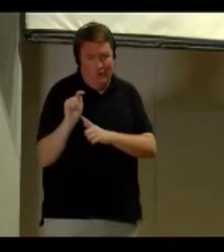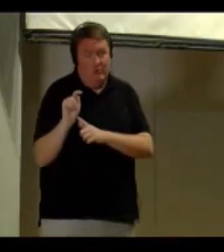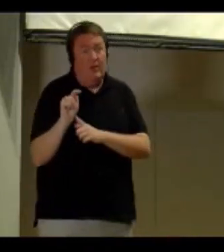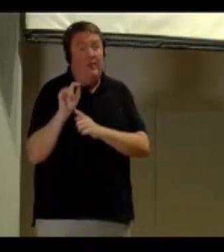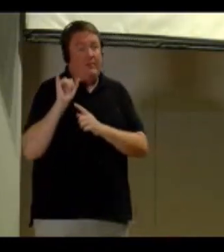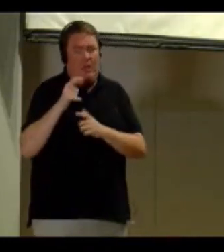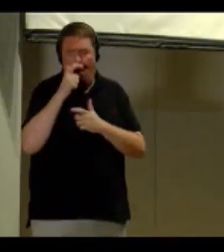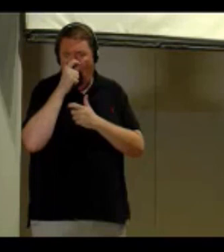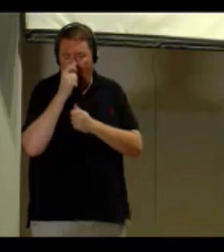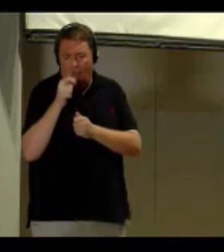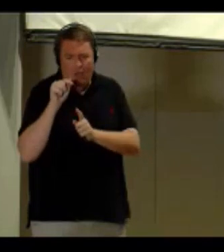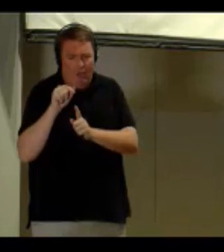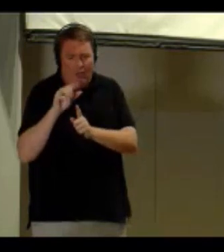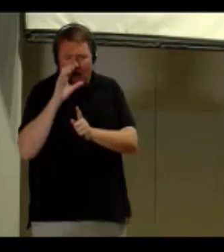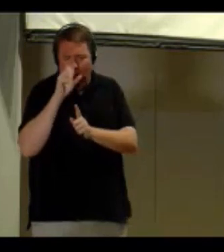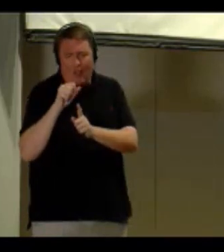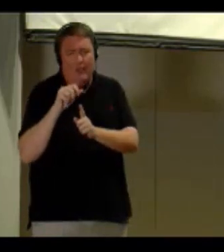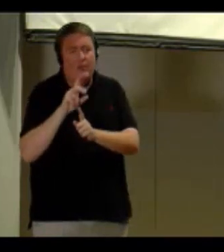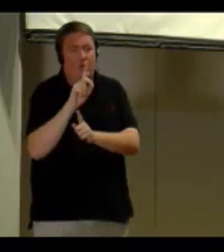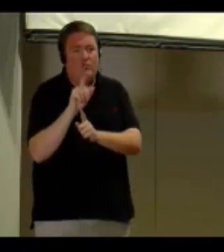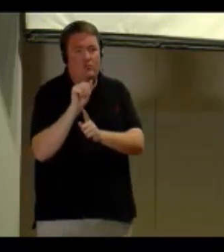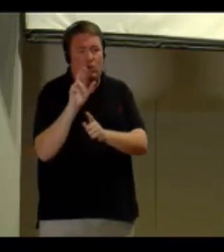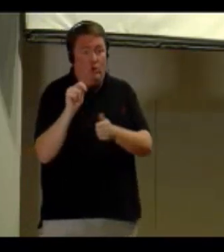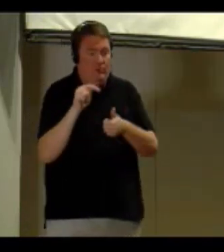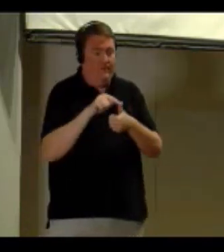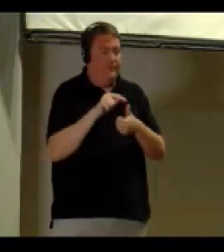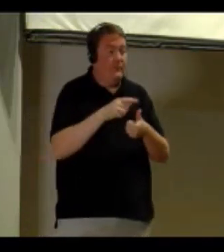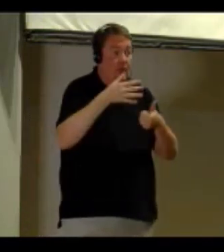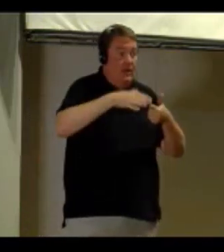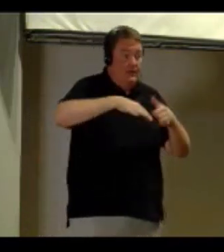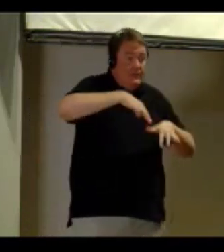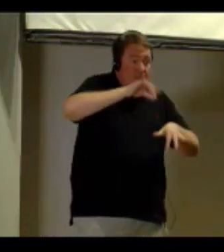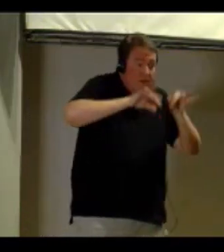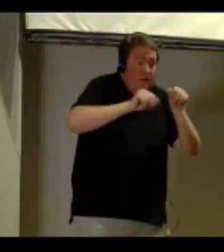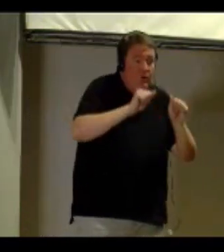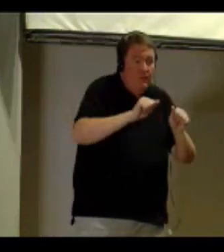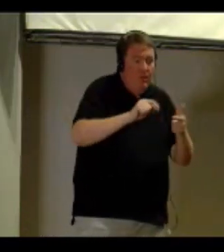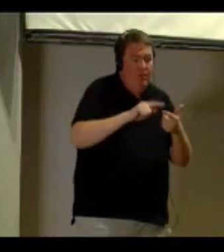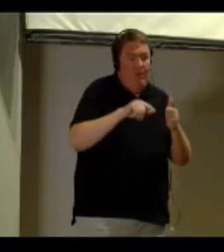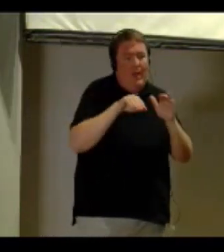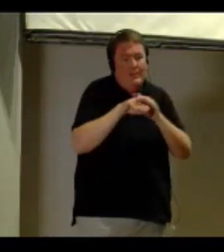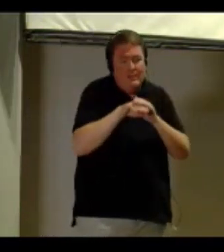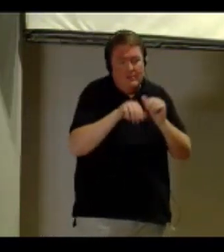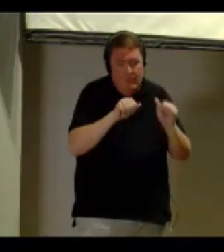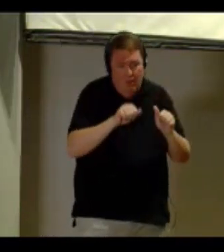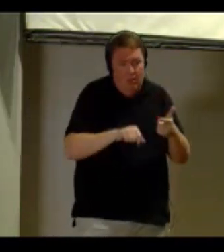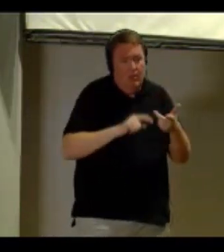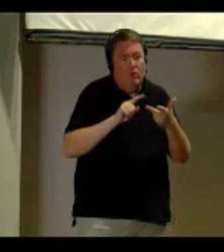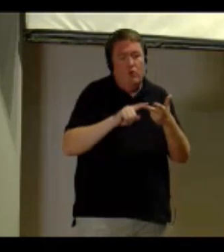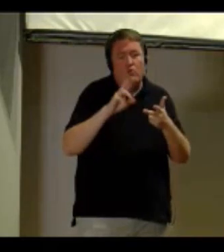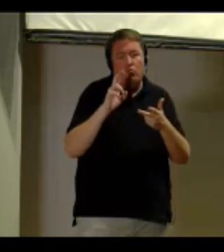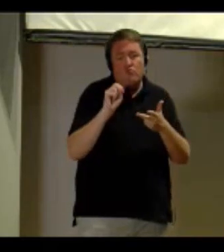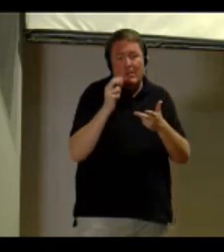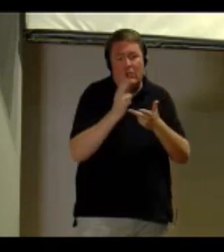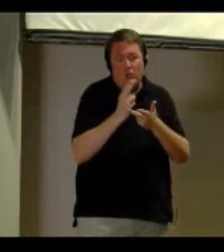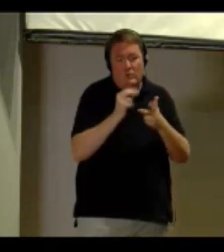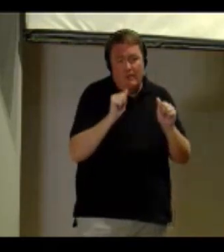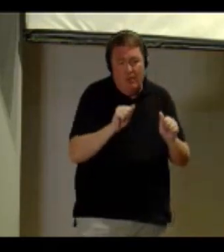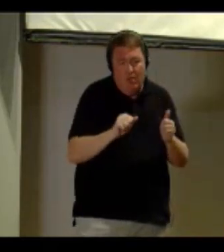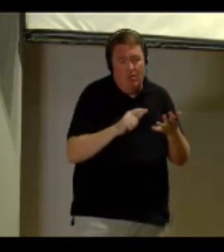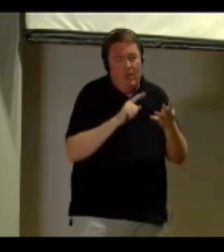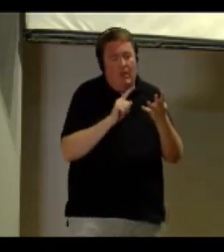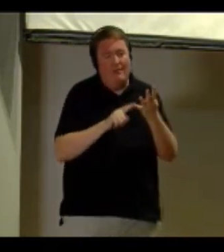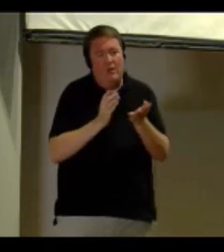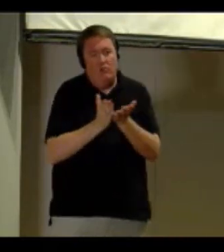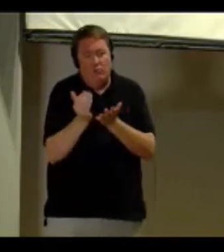interesting. And DART stands for Discoverable, Accessible, Reusable, and Transparent. And